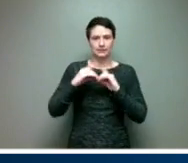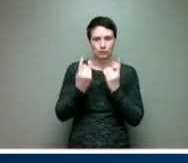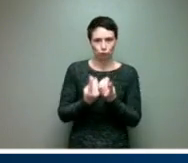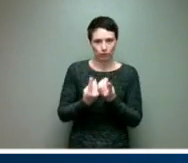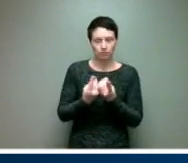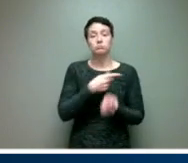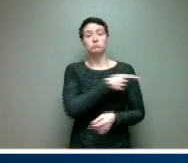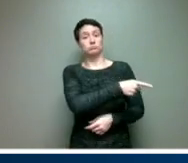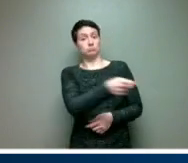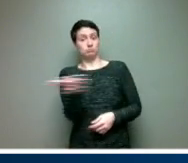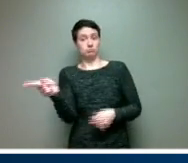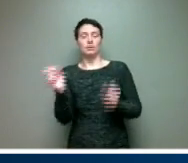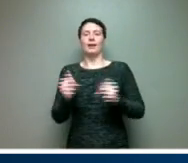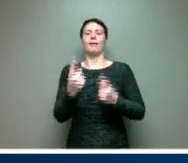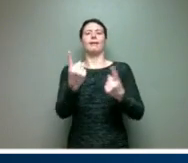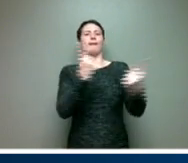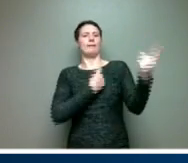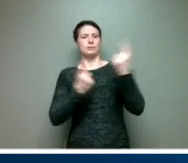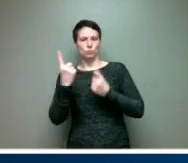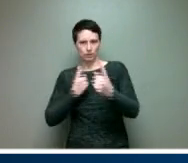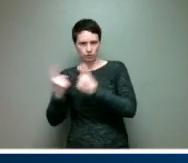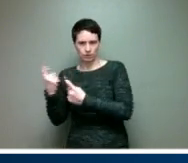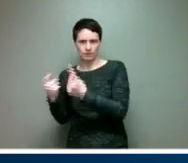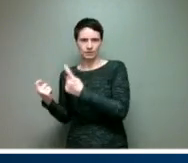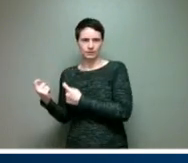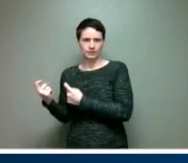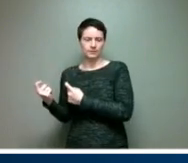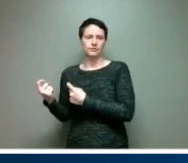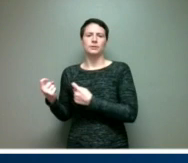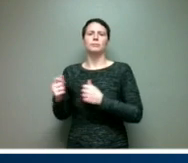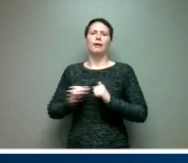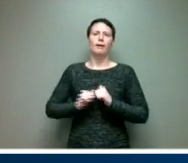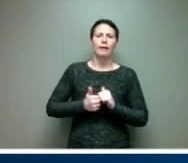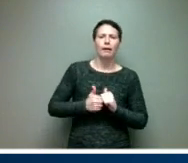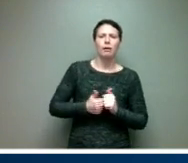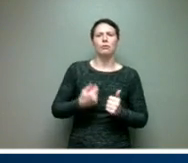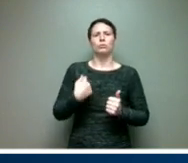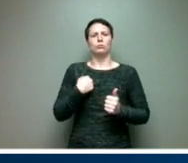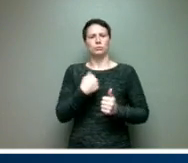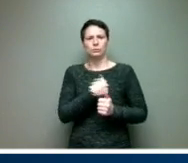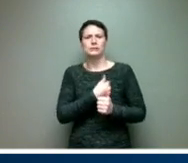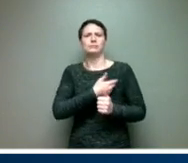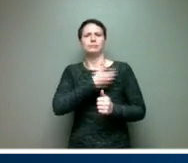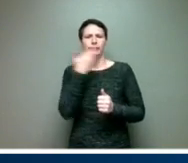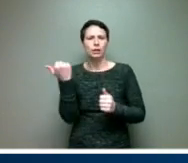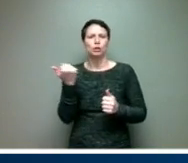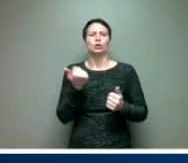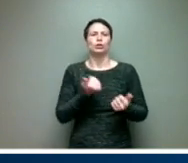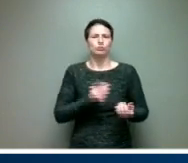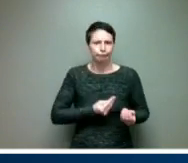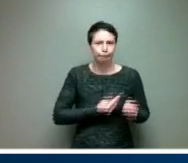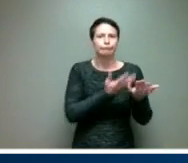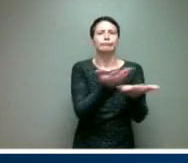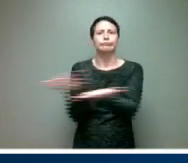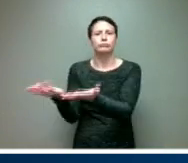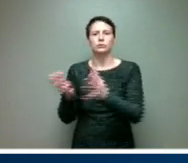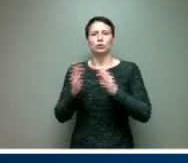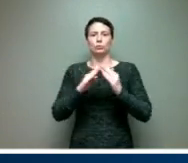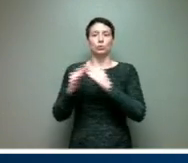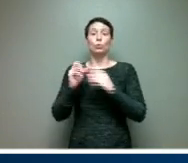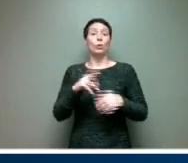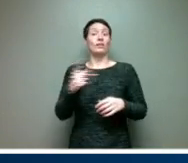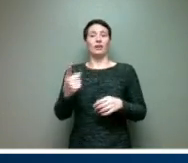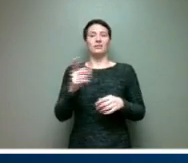ask questions on how we can better service the community or what are we not thinking about